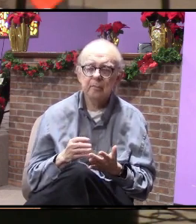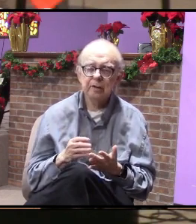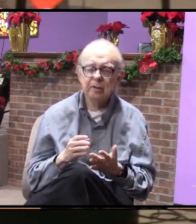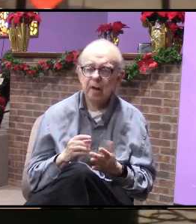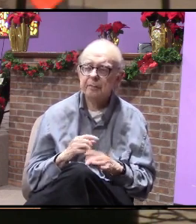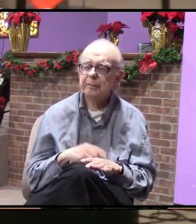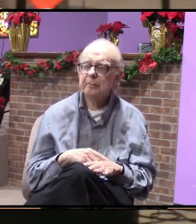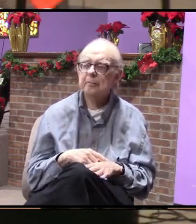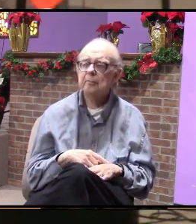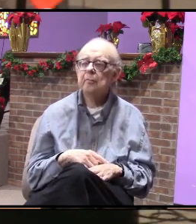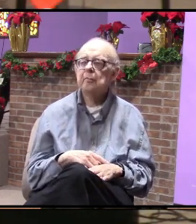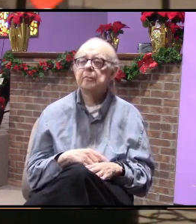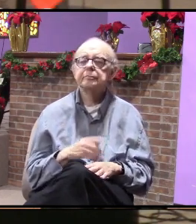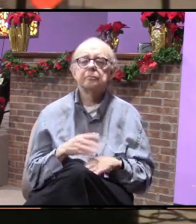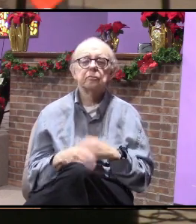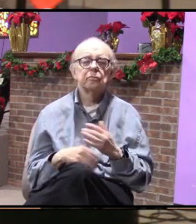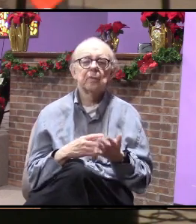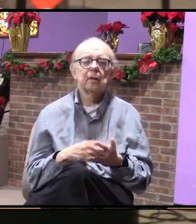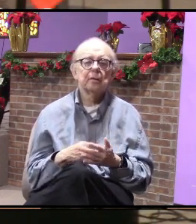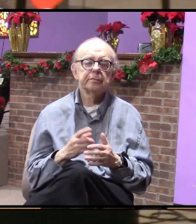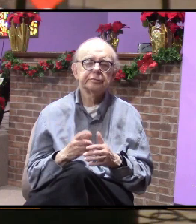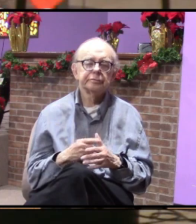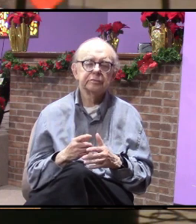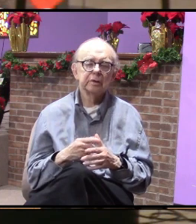mid-session. Midterm after the